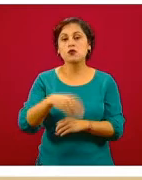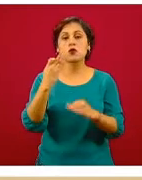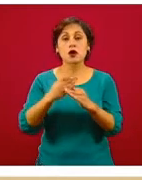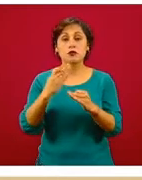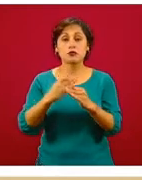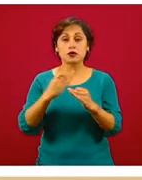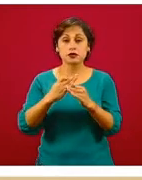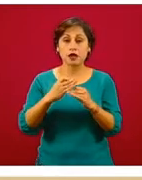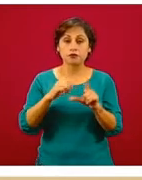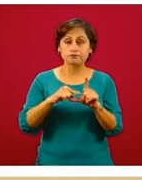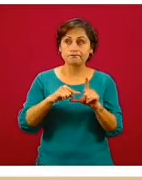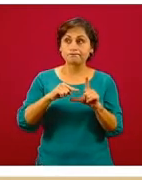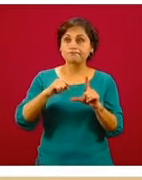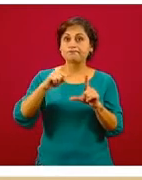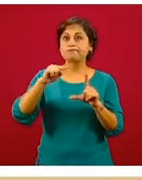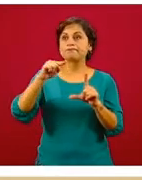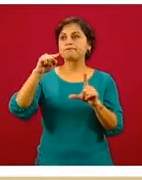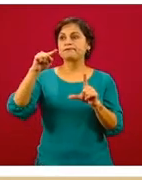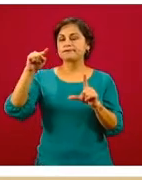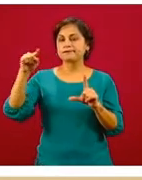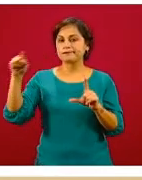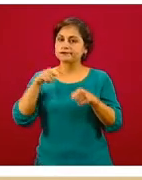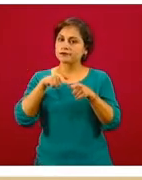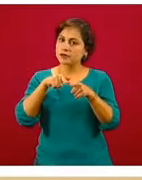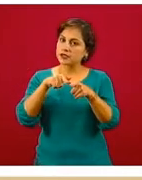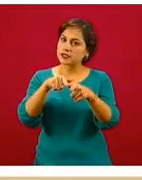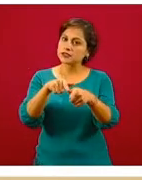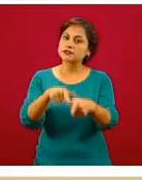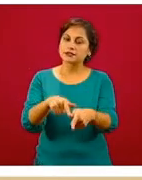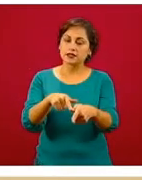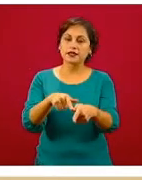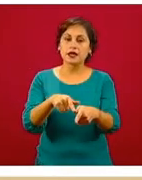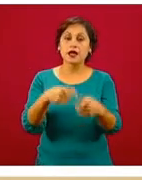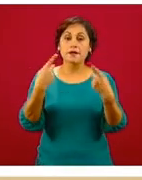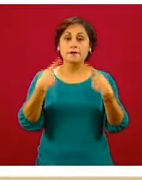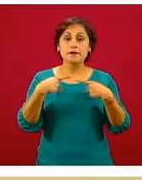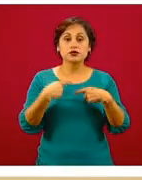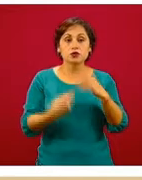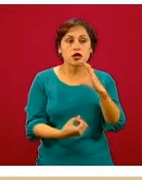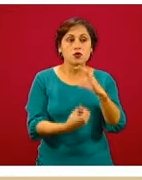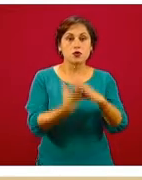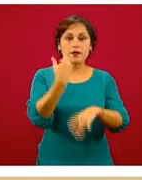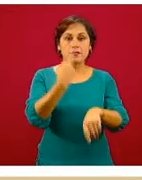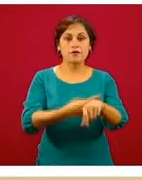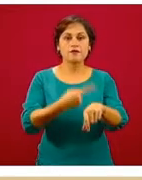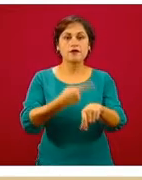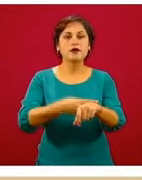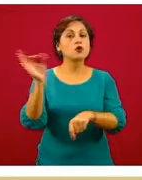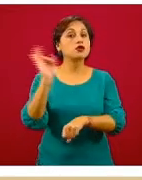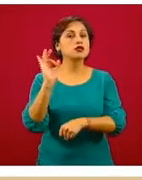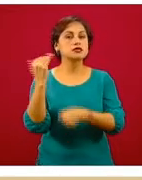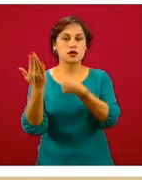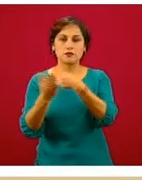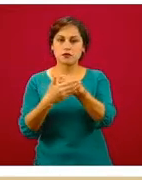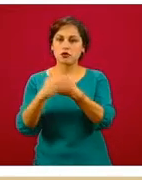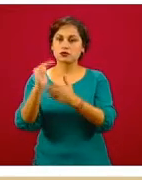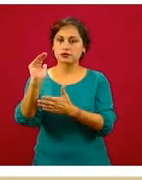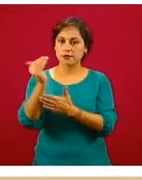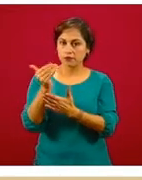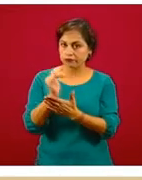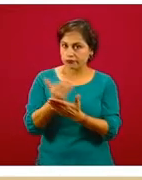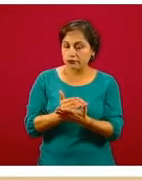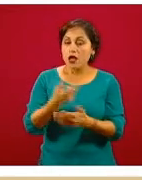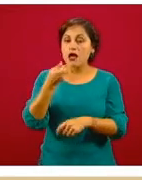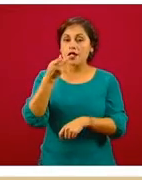Mexico, and it still hasn't reached a stability point yet in terms of the number of cases and should be coming